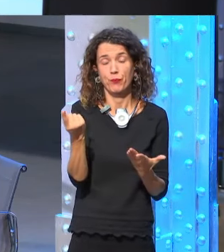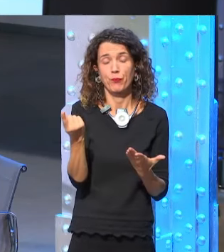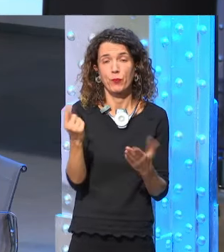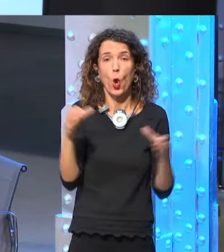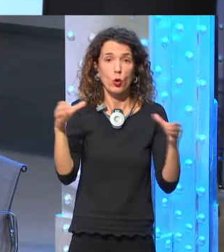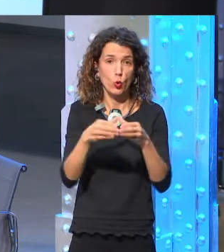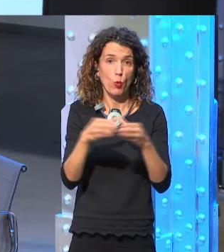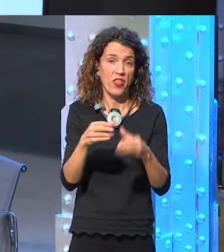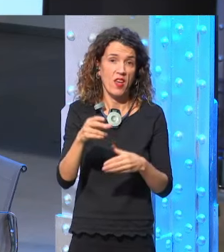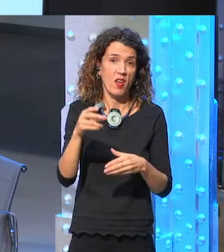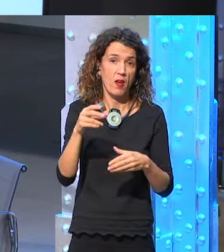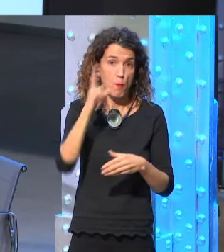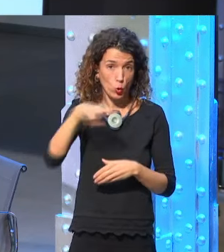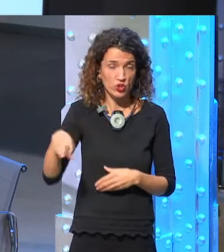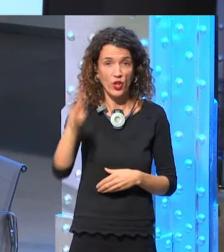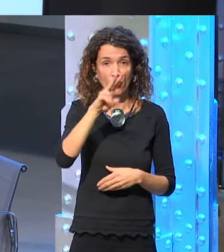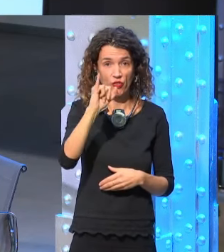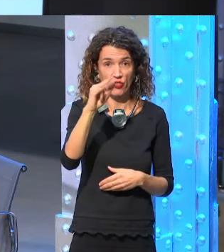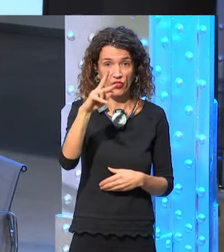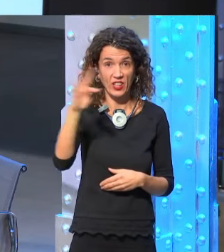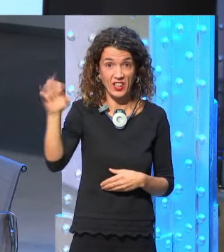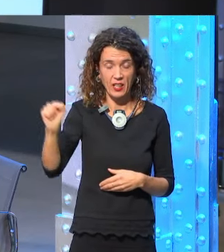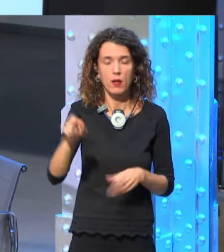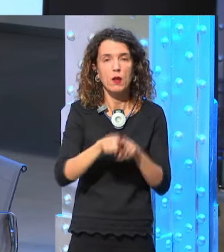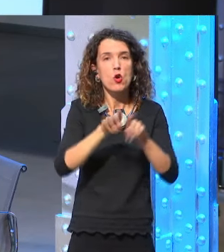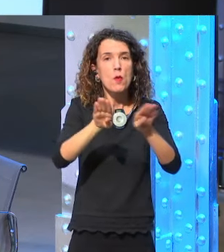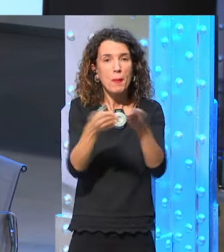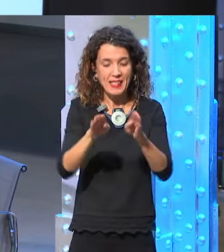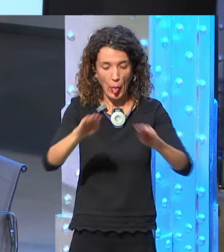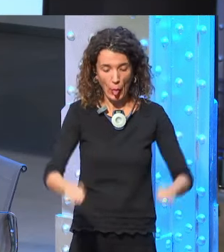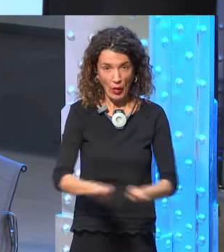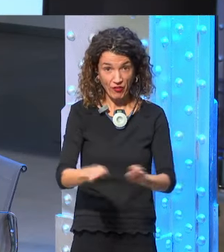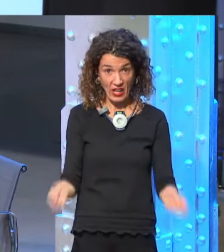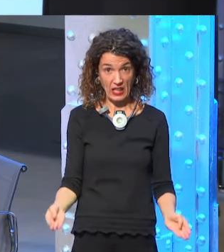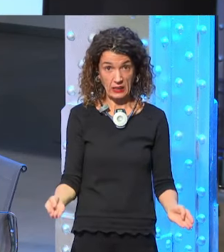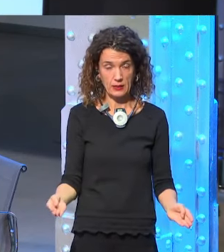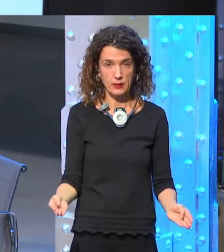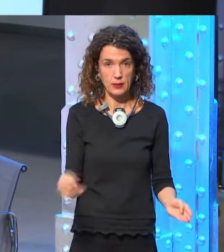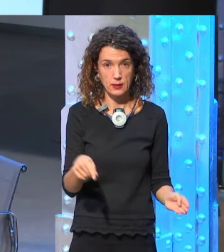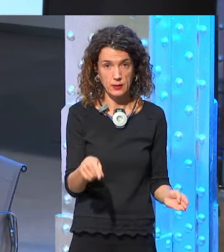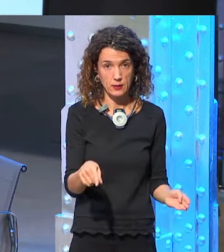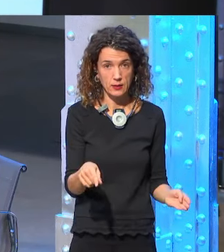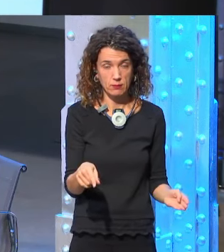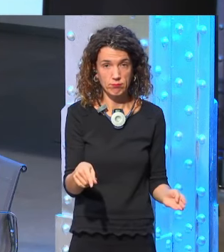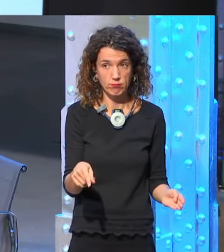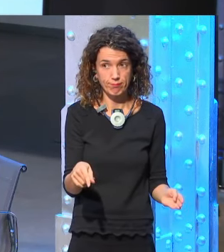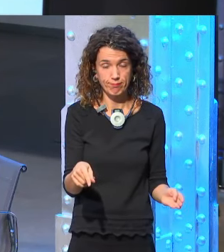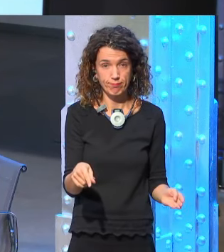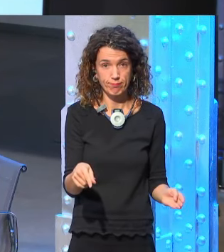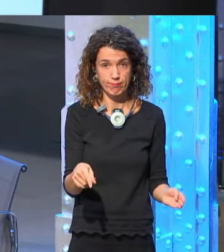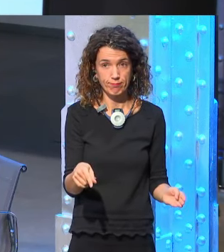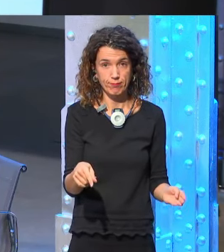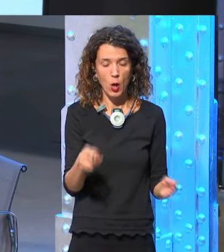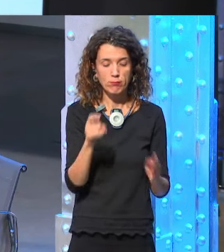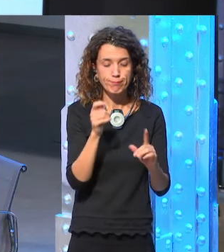And if the table gets too low, this sculpted surface goes to the upper side, because we consider you